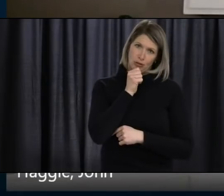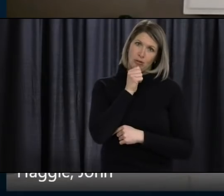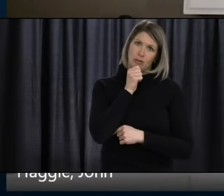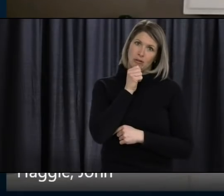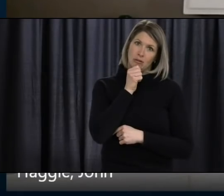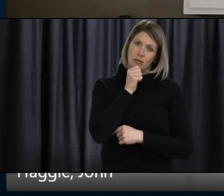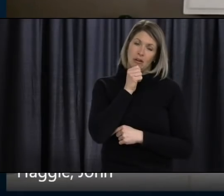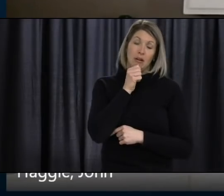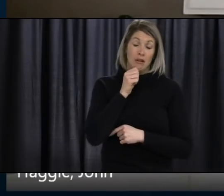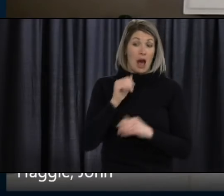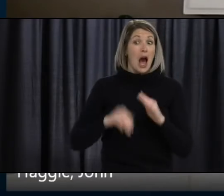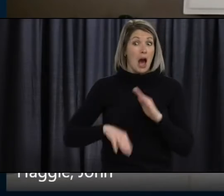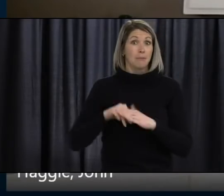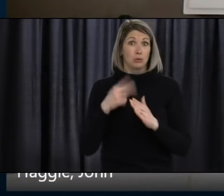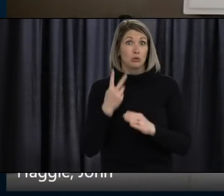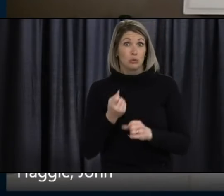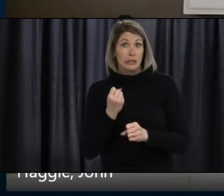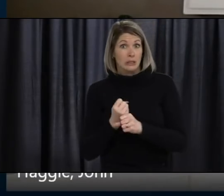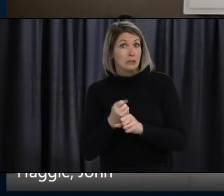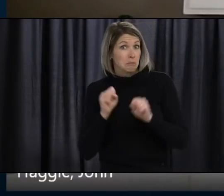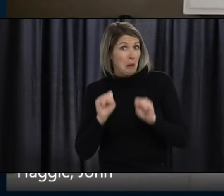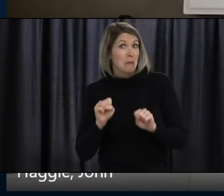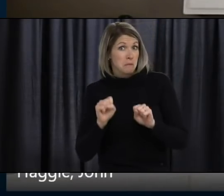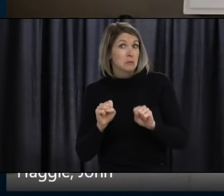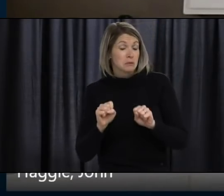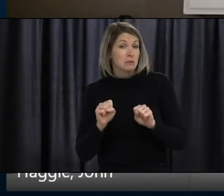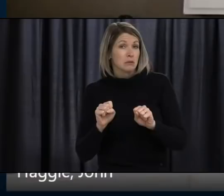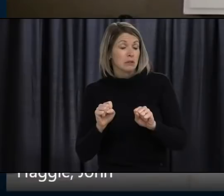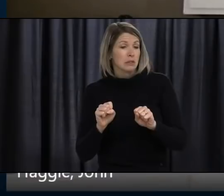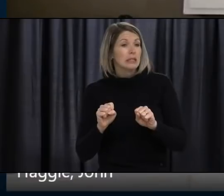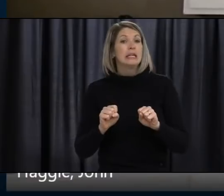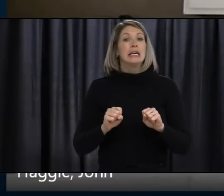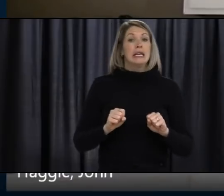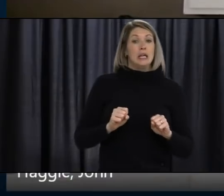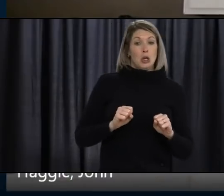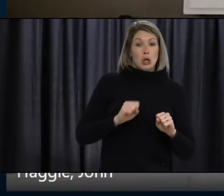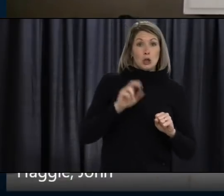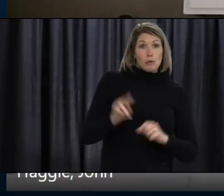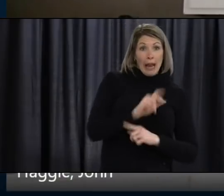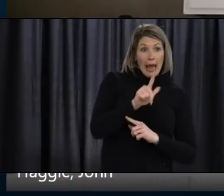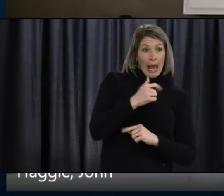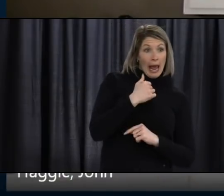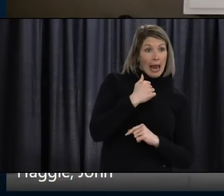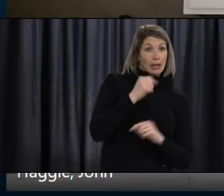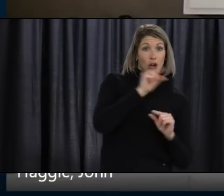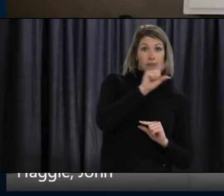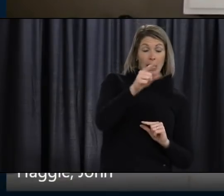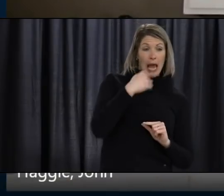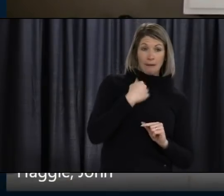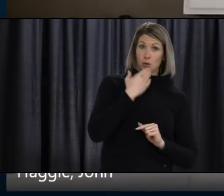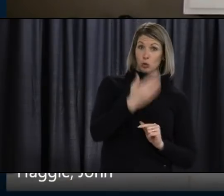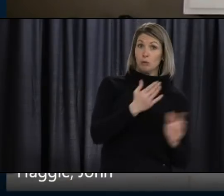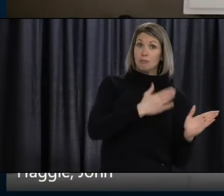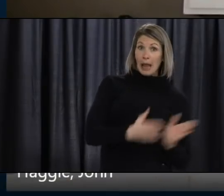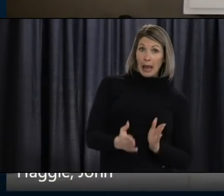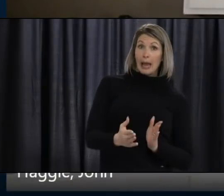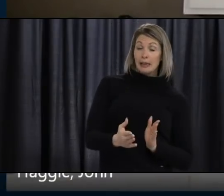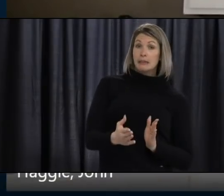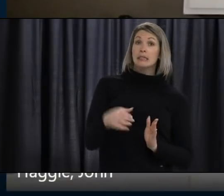Labrador. Even with a good plan, we will probably end